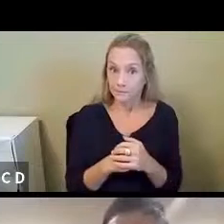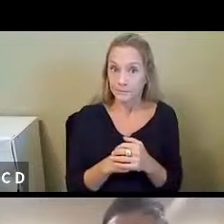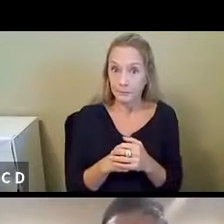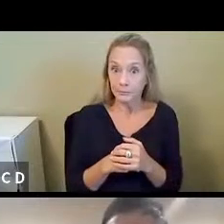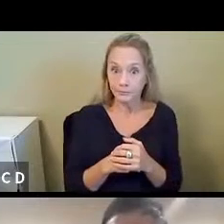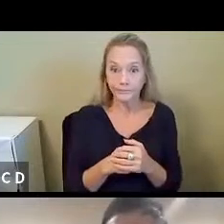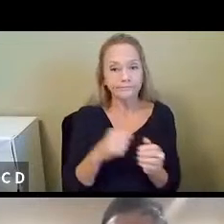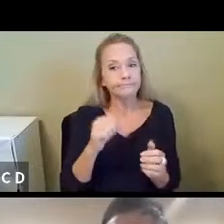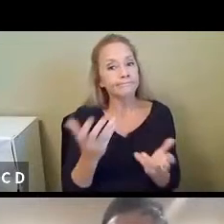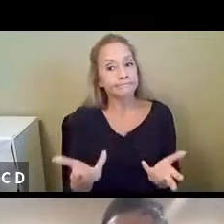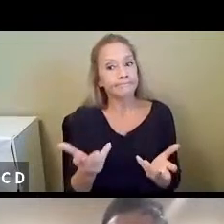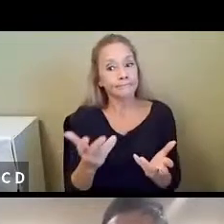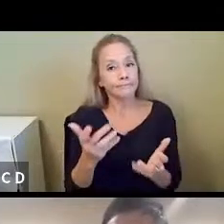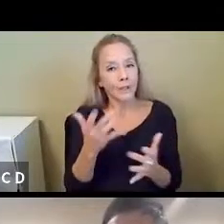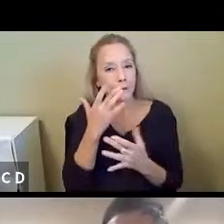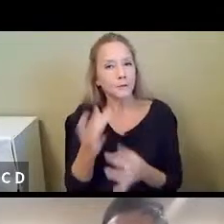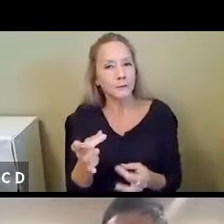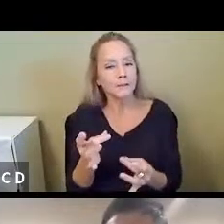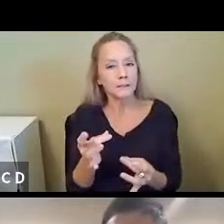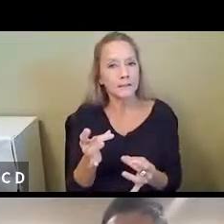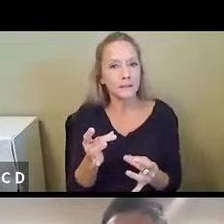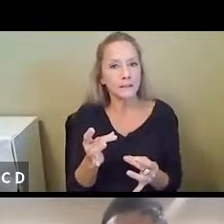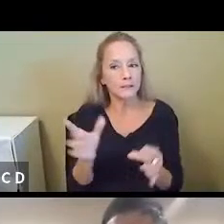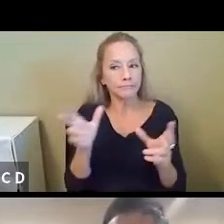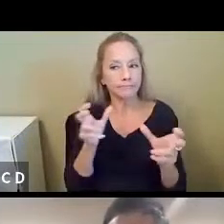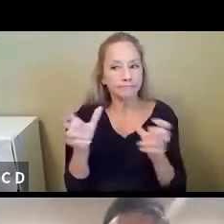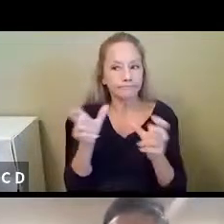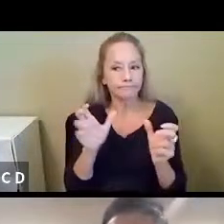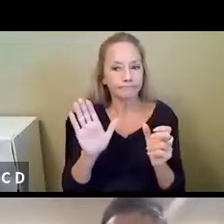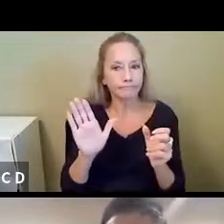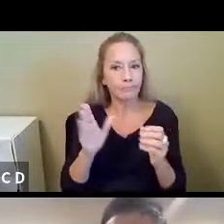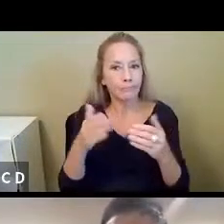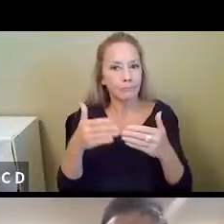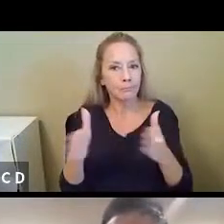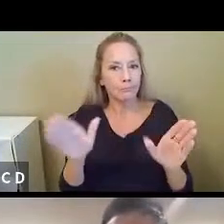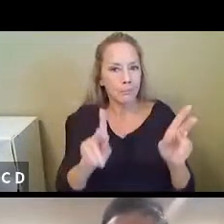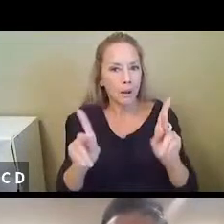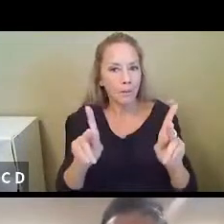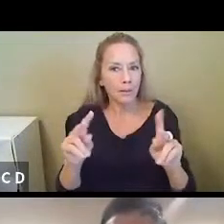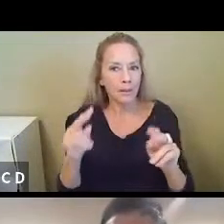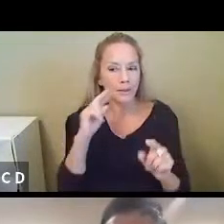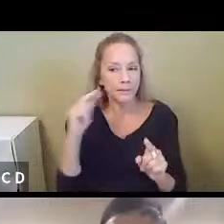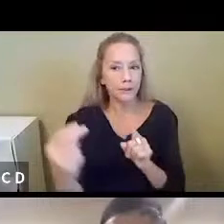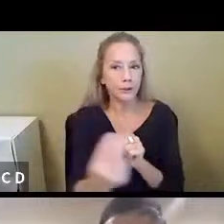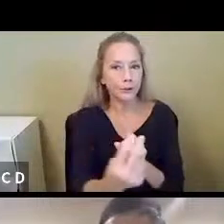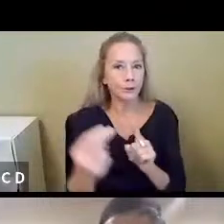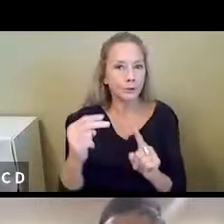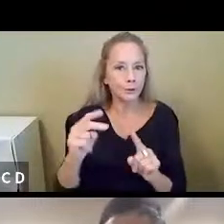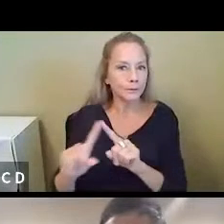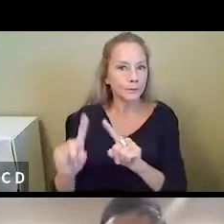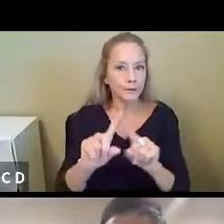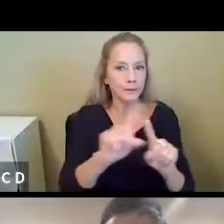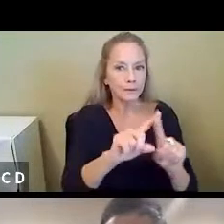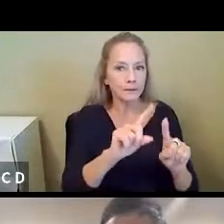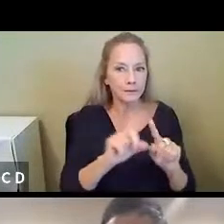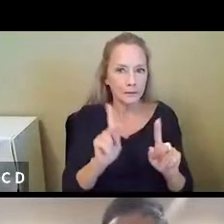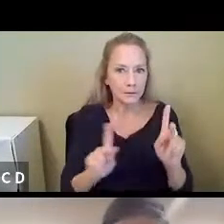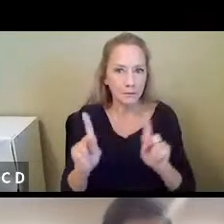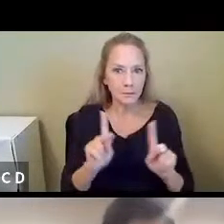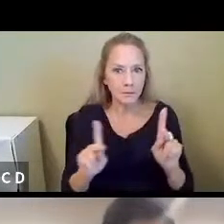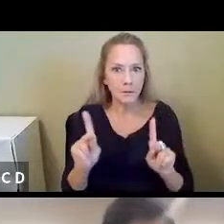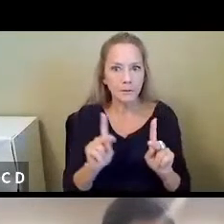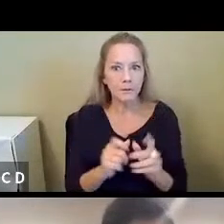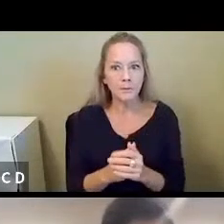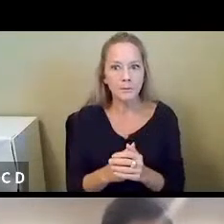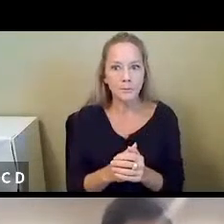Well, it was interesting hearing the public forum views from so many citizens, but